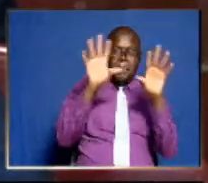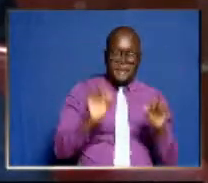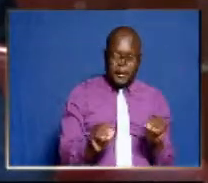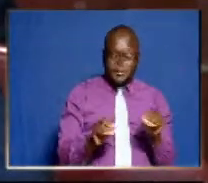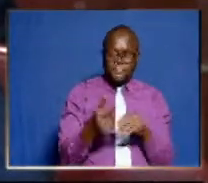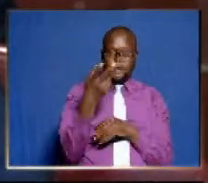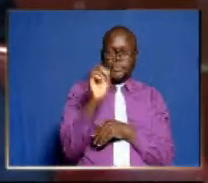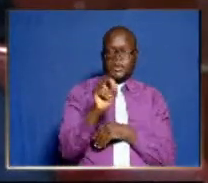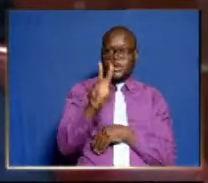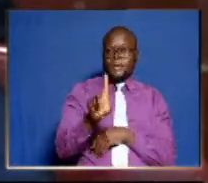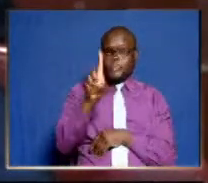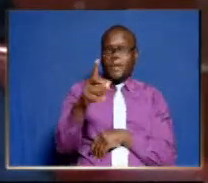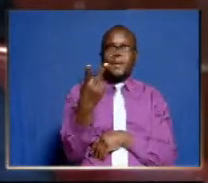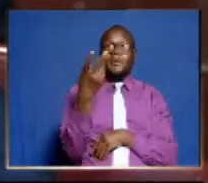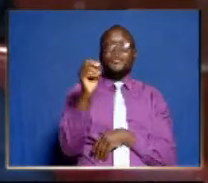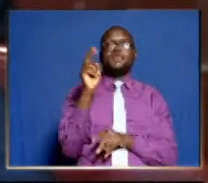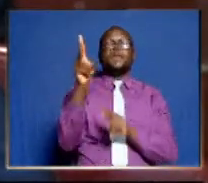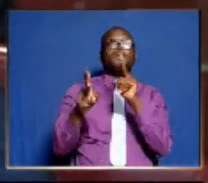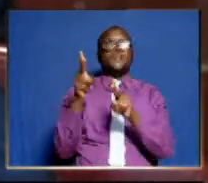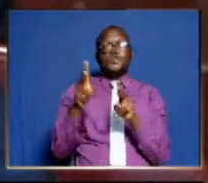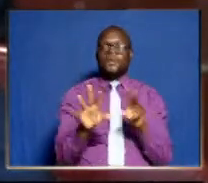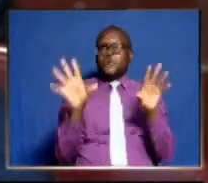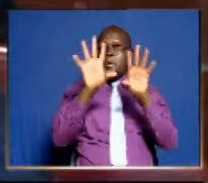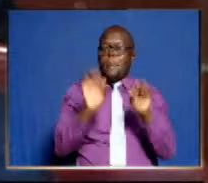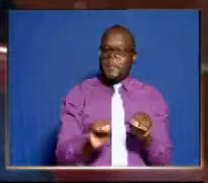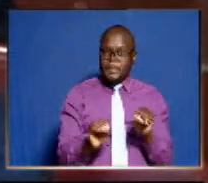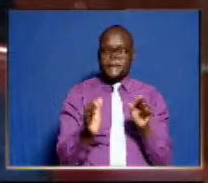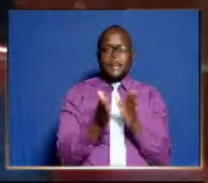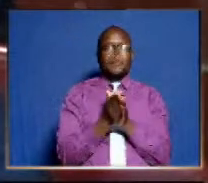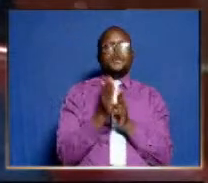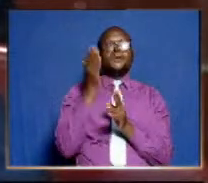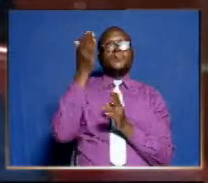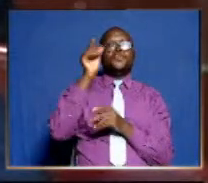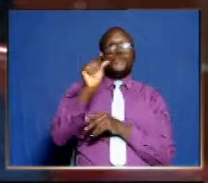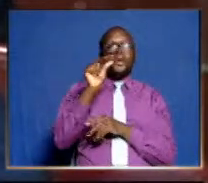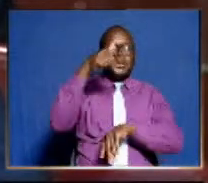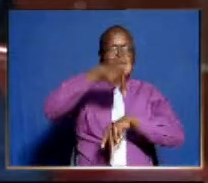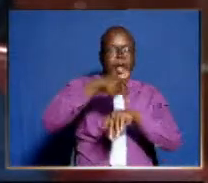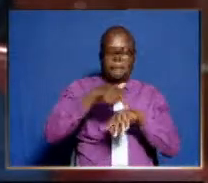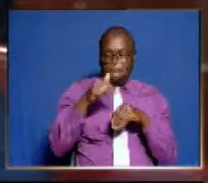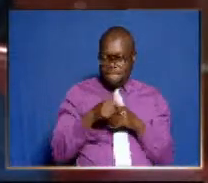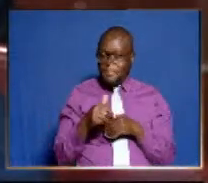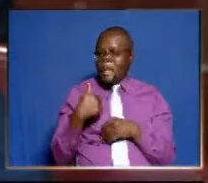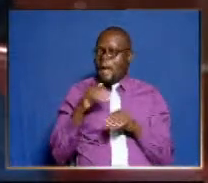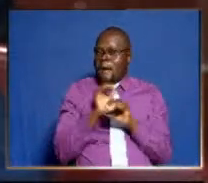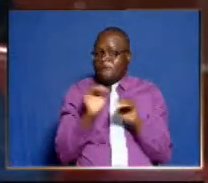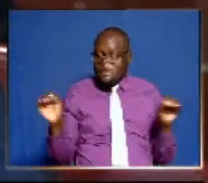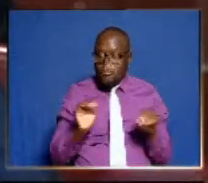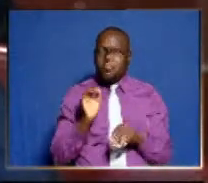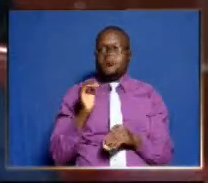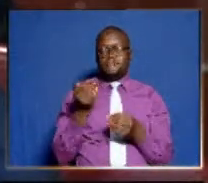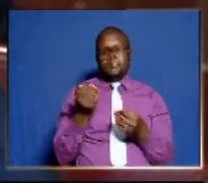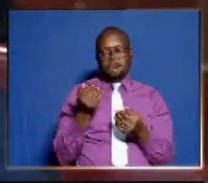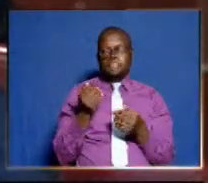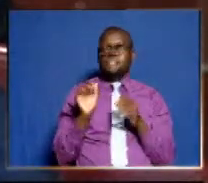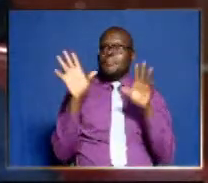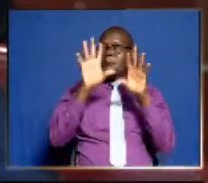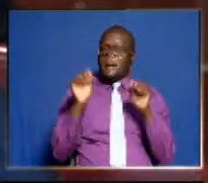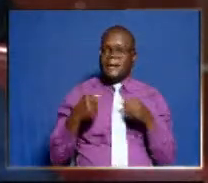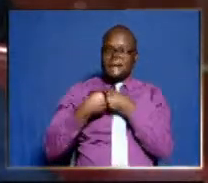the 2021-2022 budget and the medium term is such that there is no effective budget